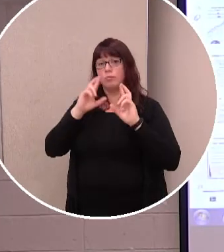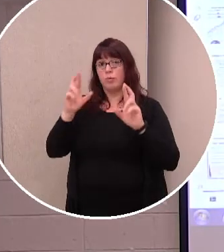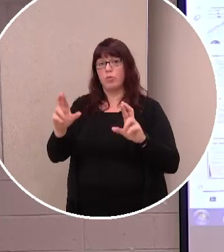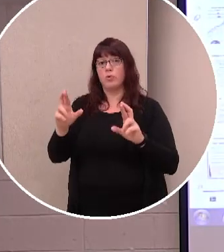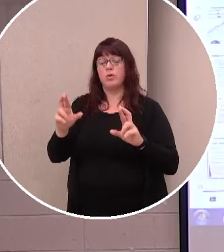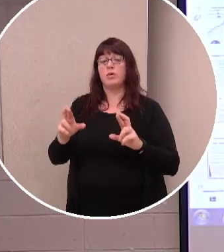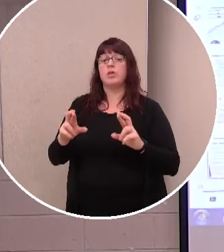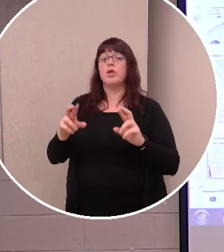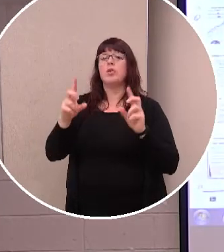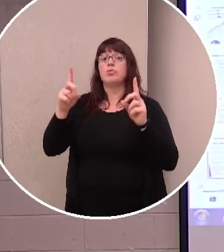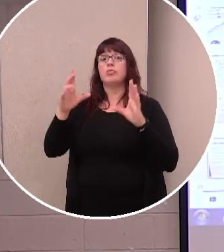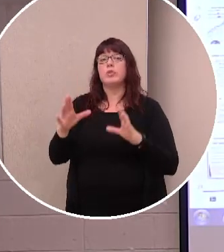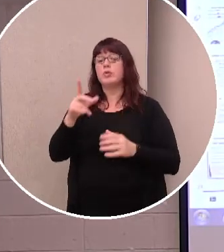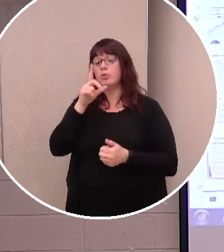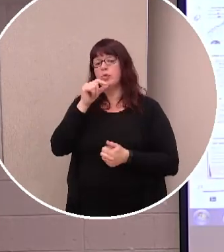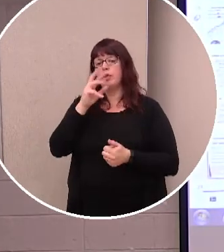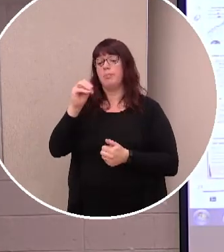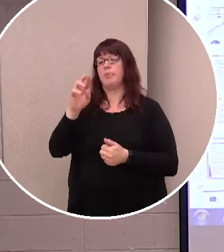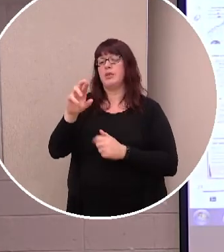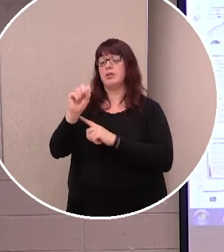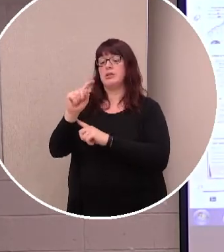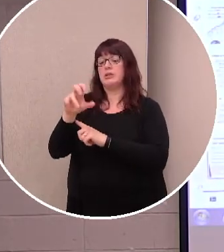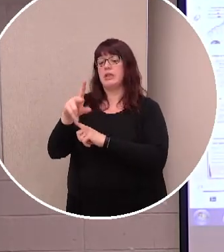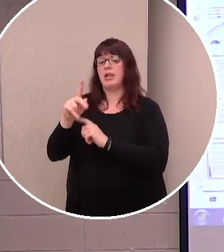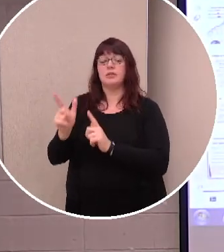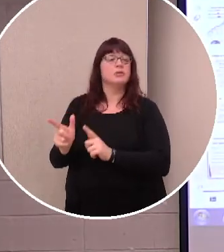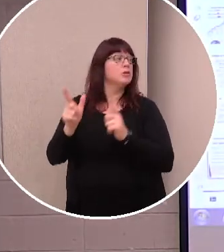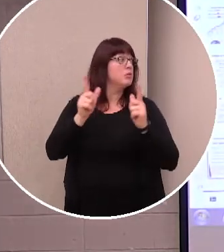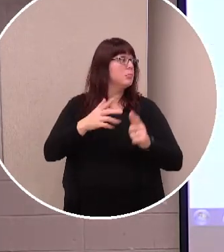our director, Mr. Stack, will take over the